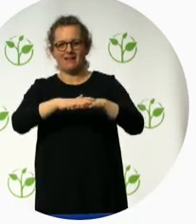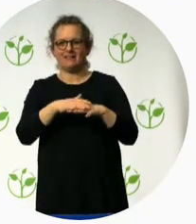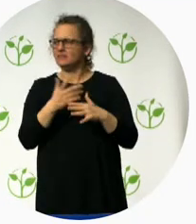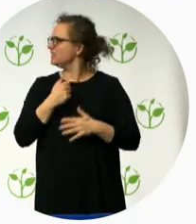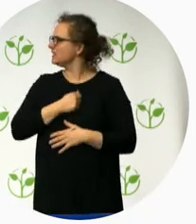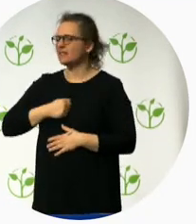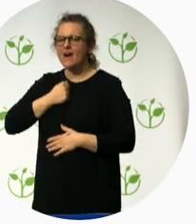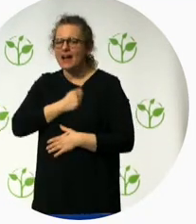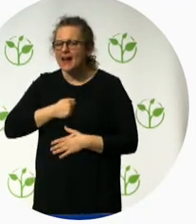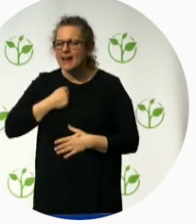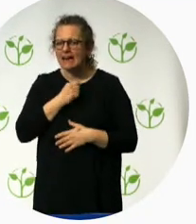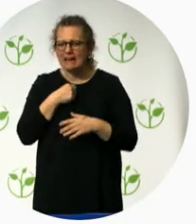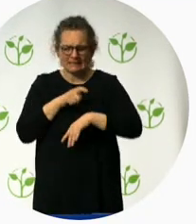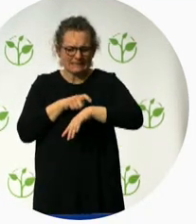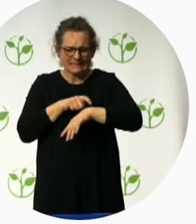We have three